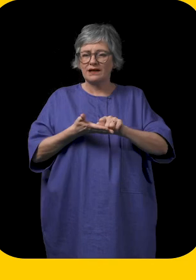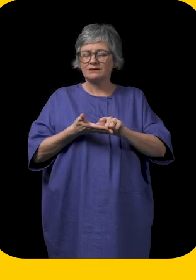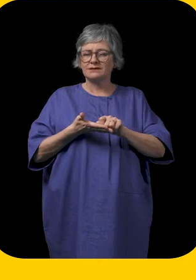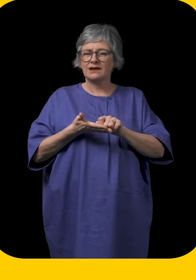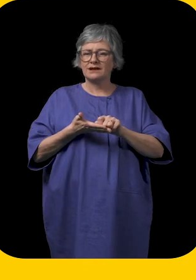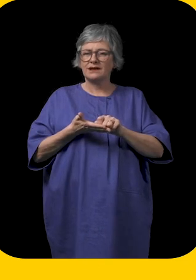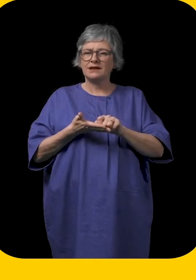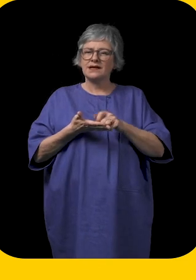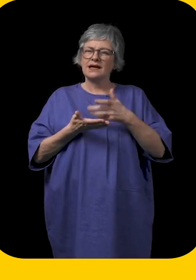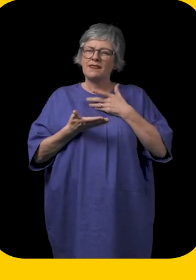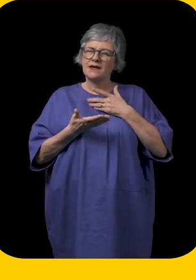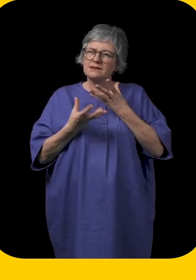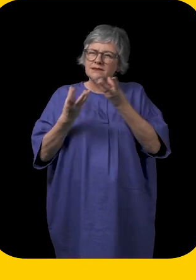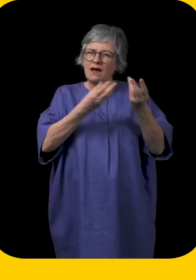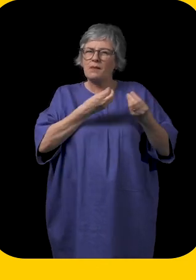as a writer.